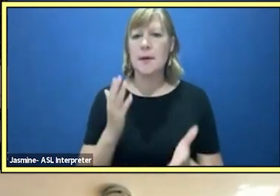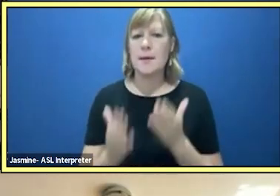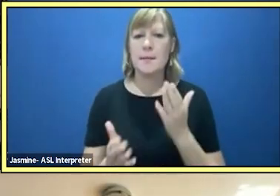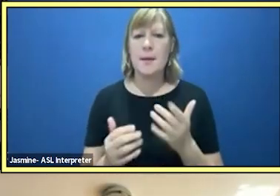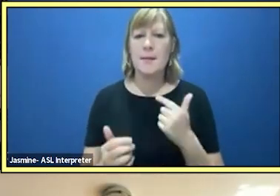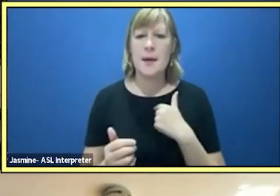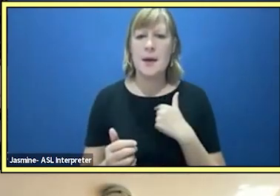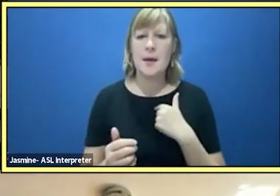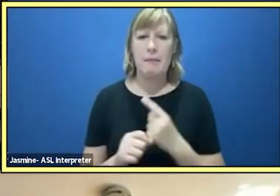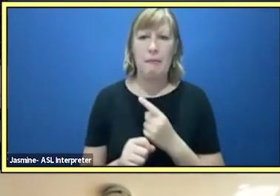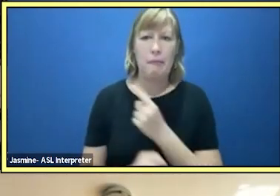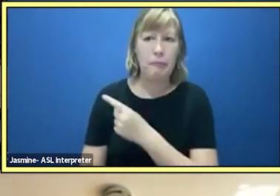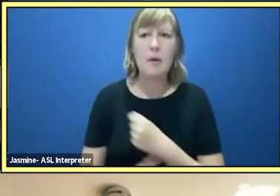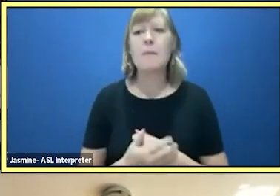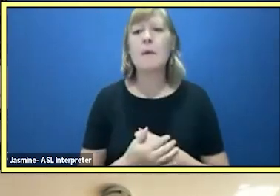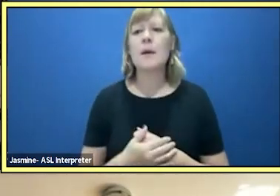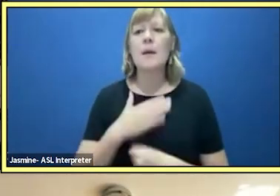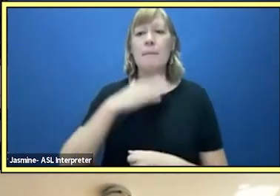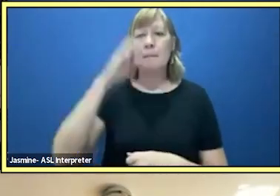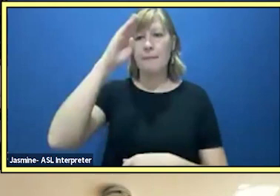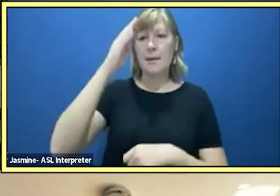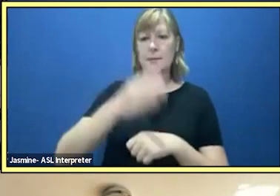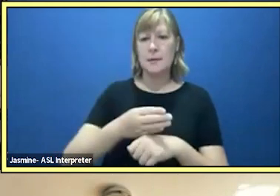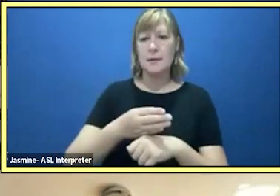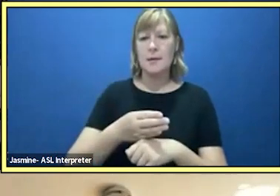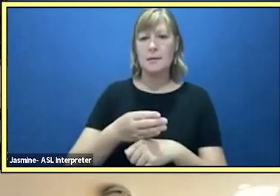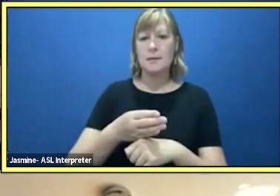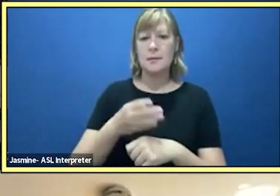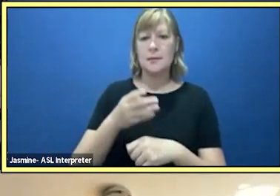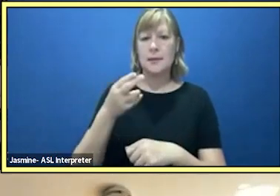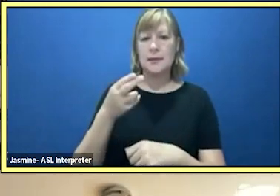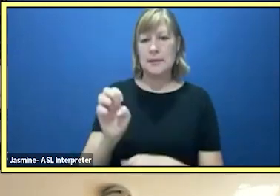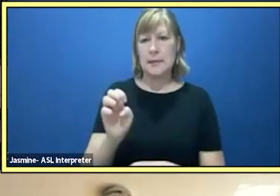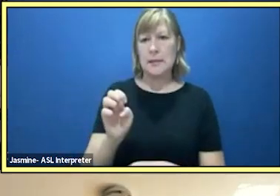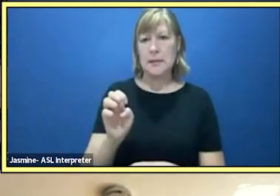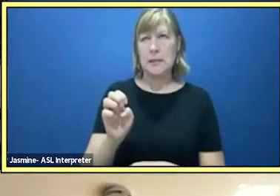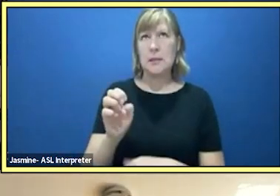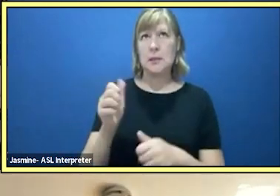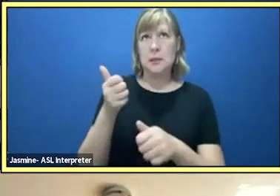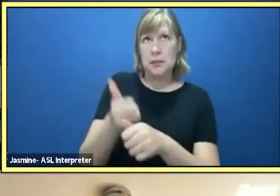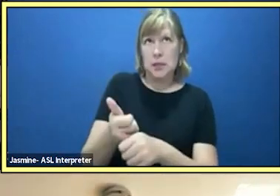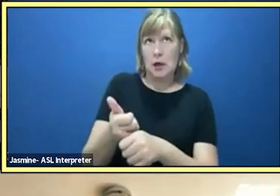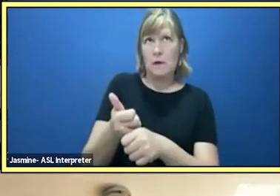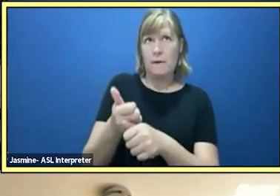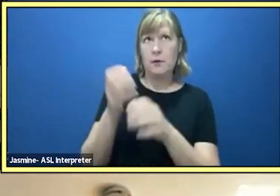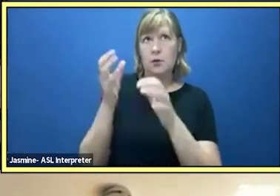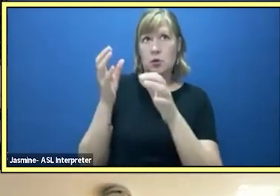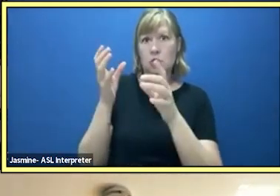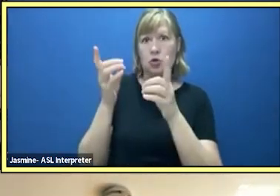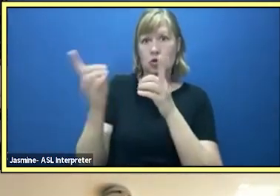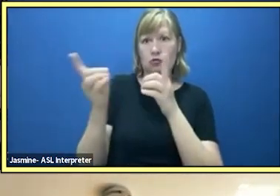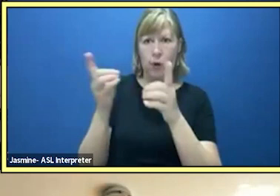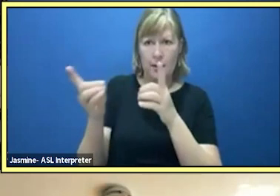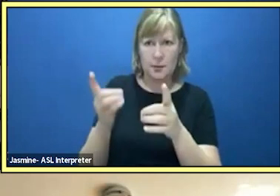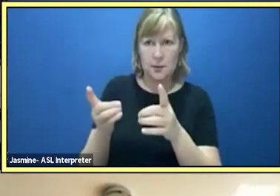son is self-directed, and I'm not really sure how this fits him particularly. Say,